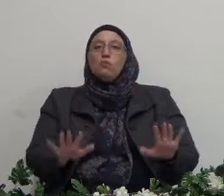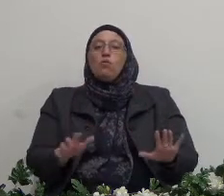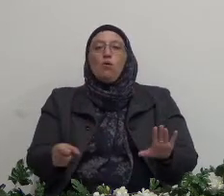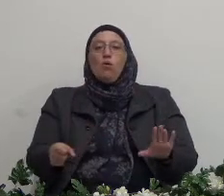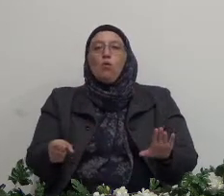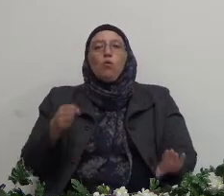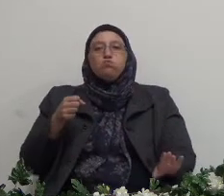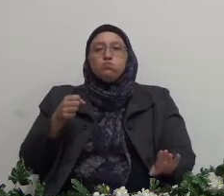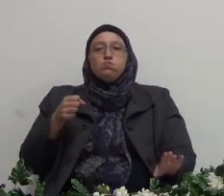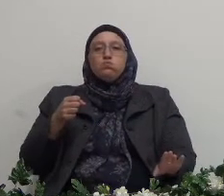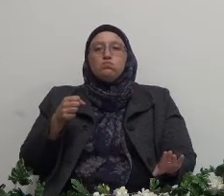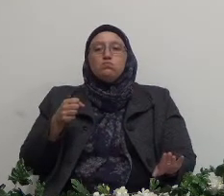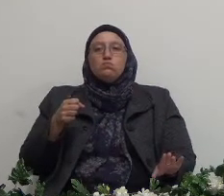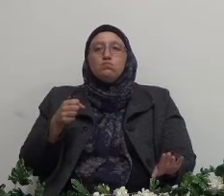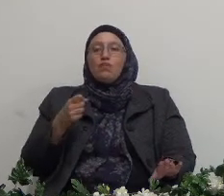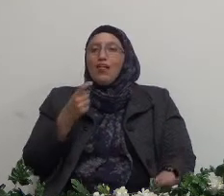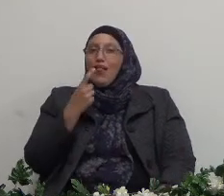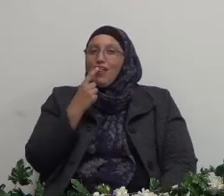your tongue,